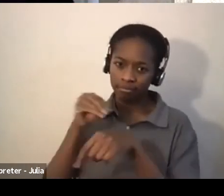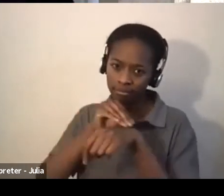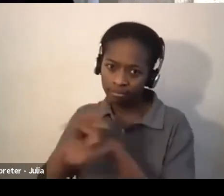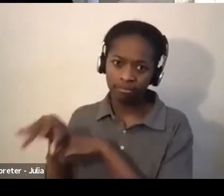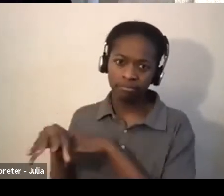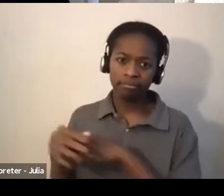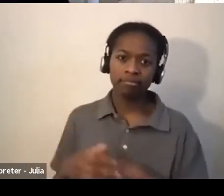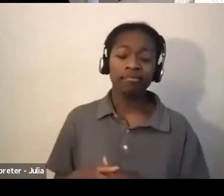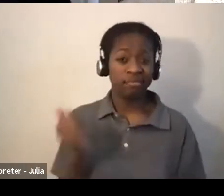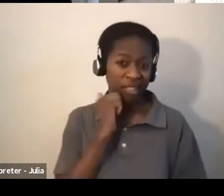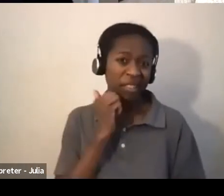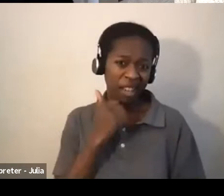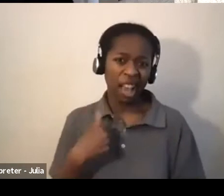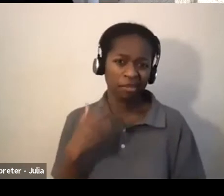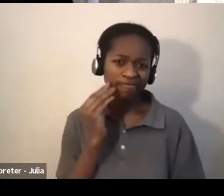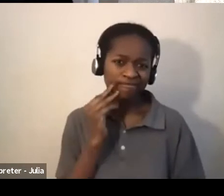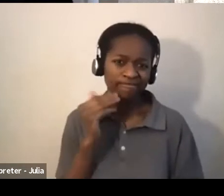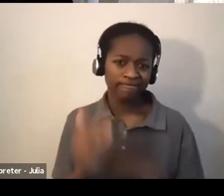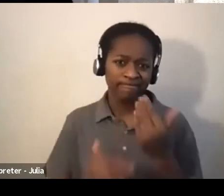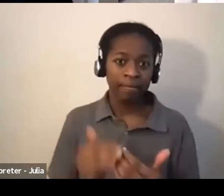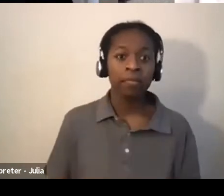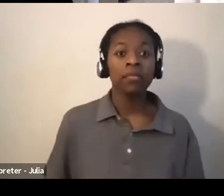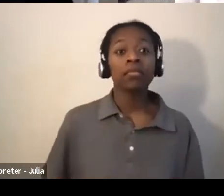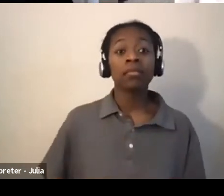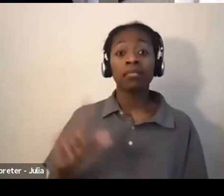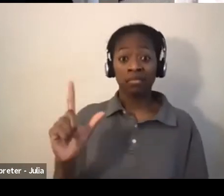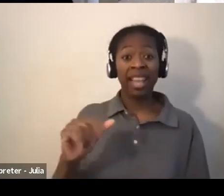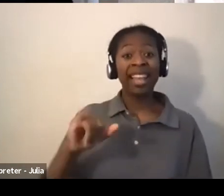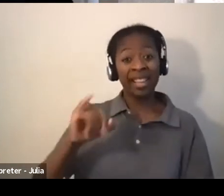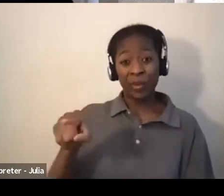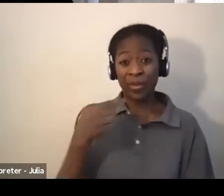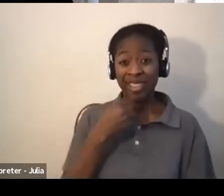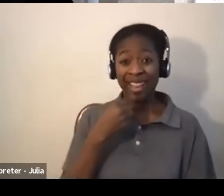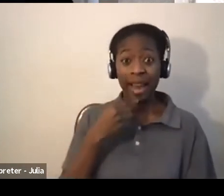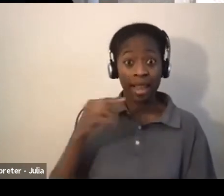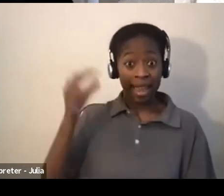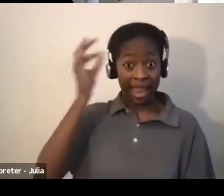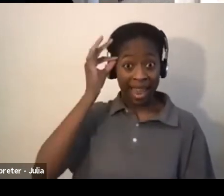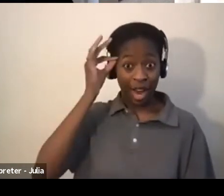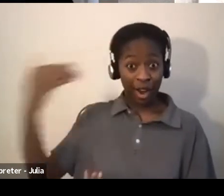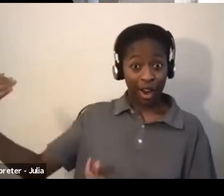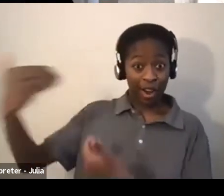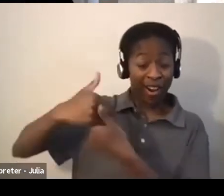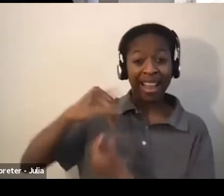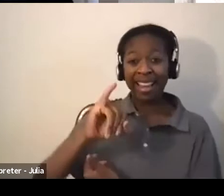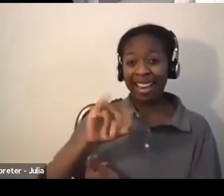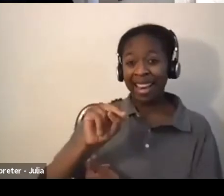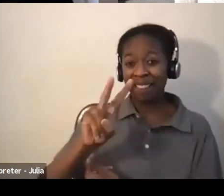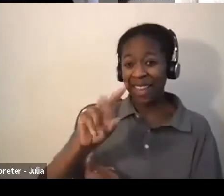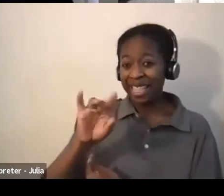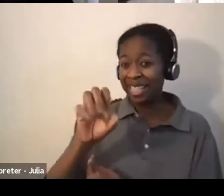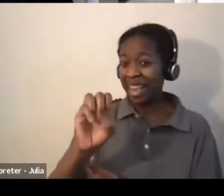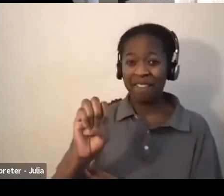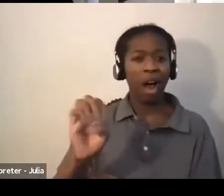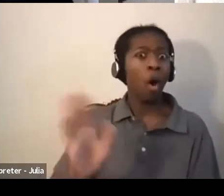affects me daily. Right. Invasive is that's a mild word, Aaliyah. I could think